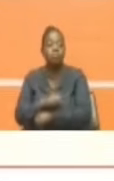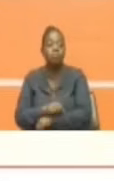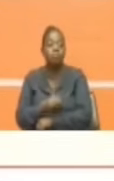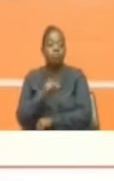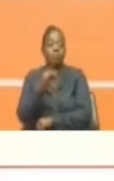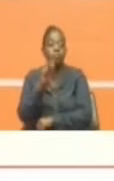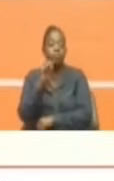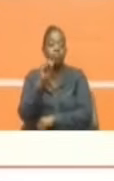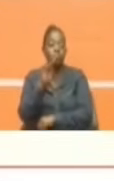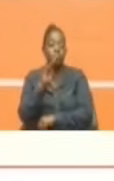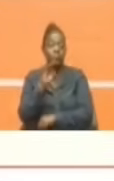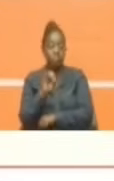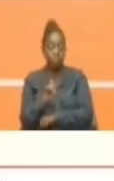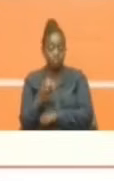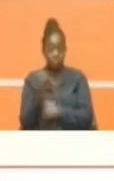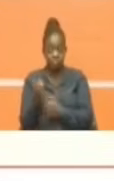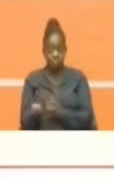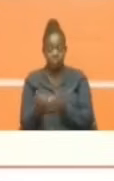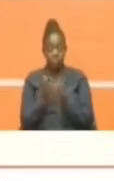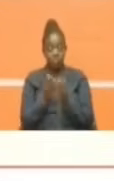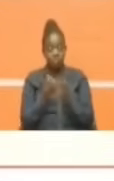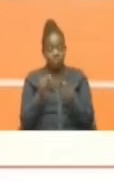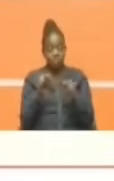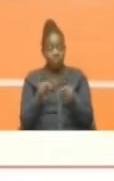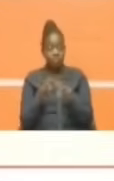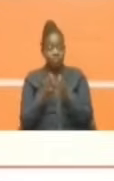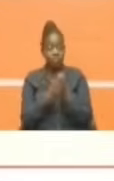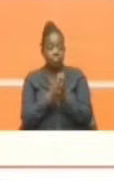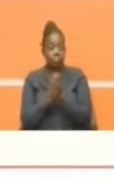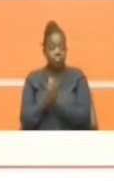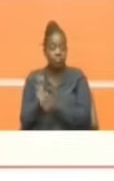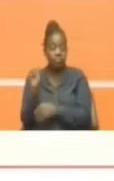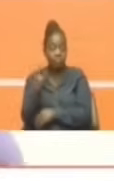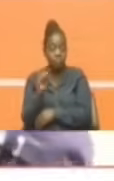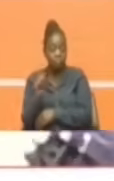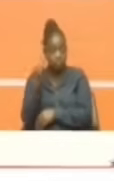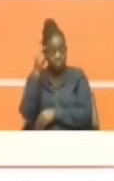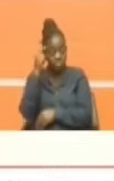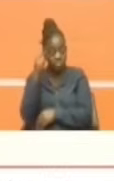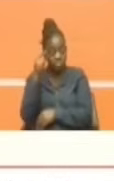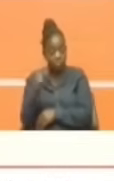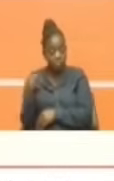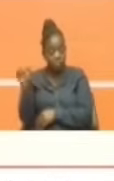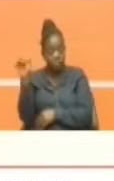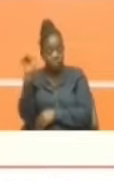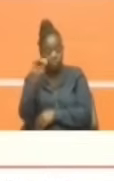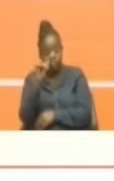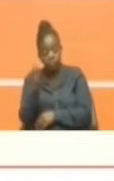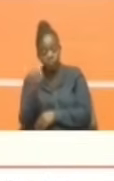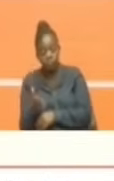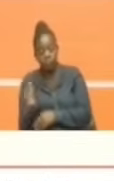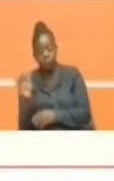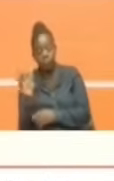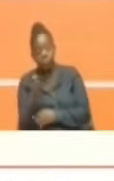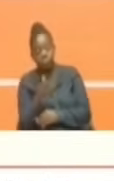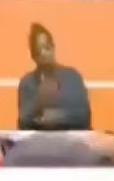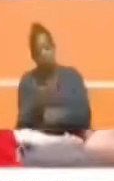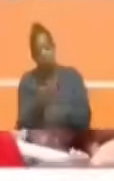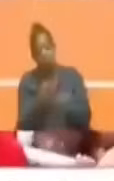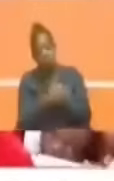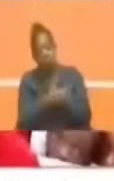Chitebe. Therefore, I thank Chitebe SS for holding high the flag of